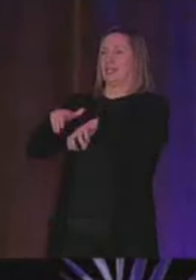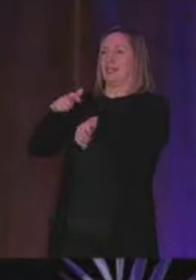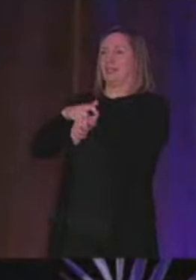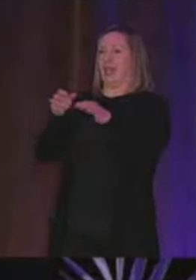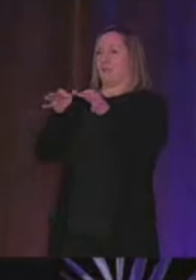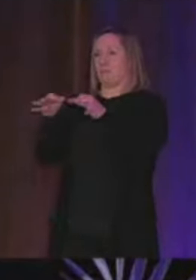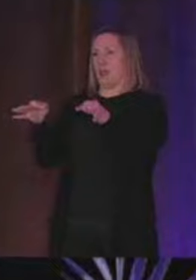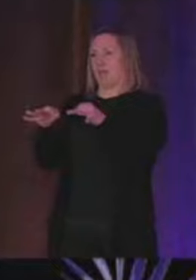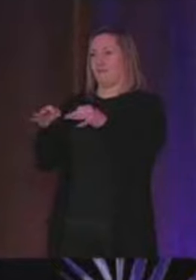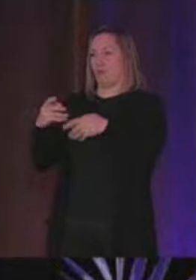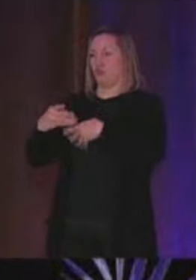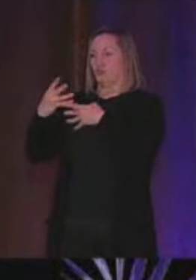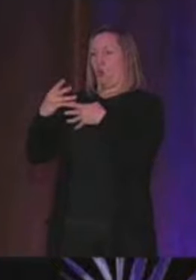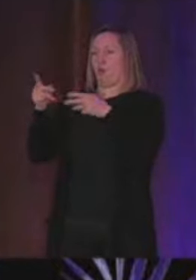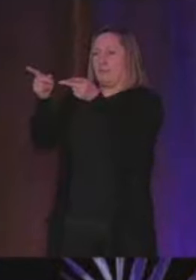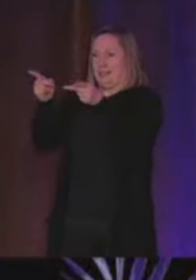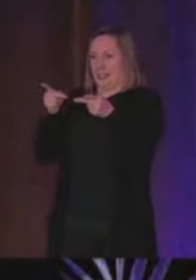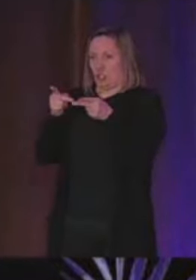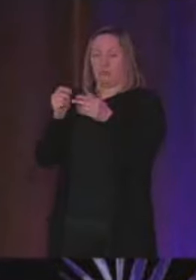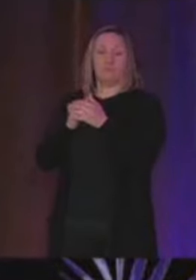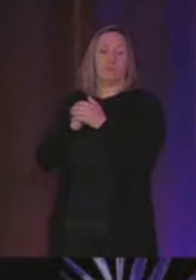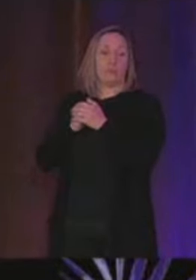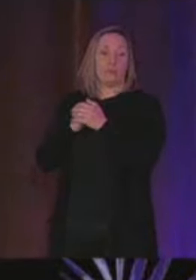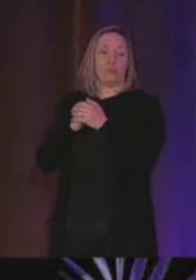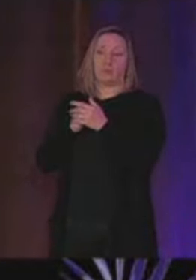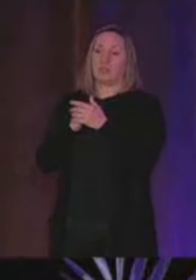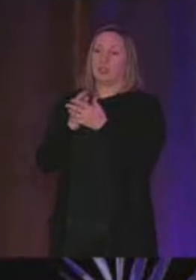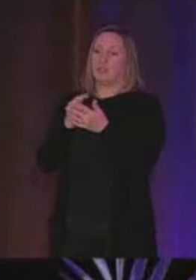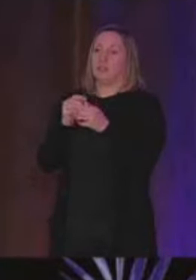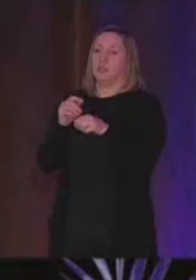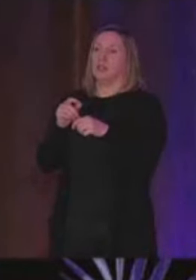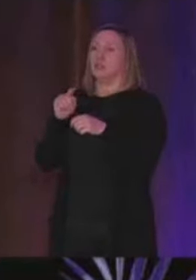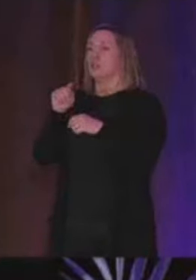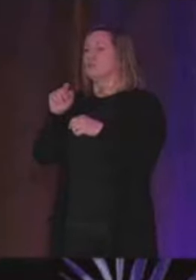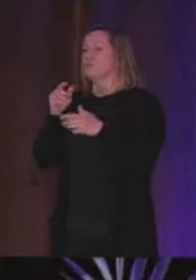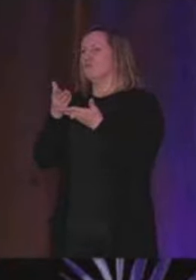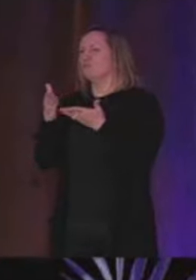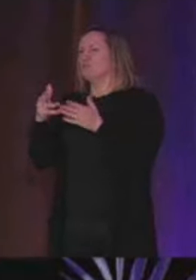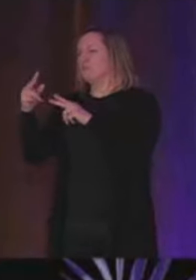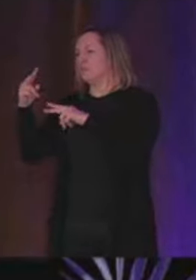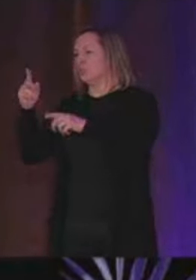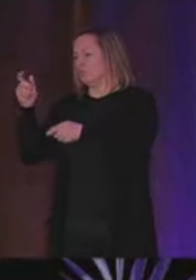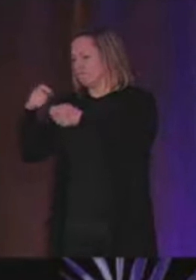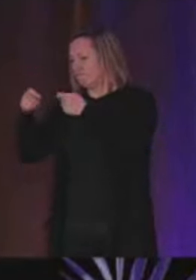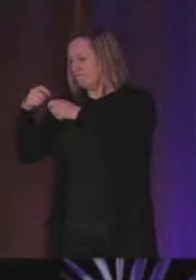position. We import it, register it, tweak some variables, and then we're good to go.